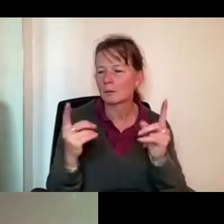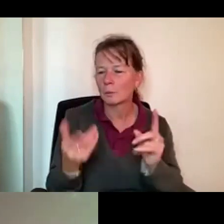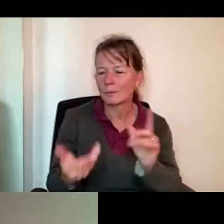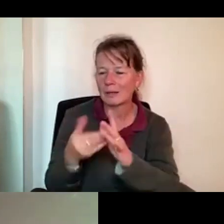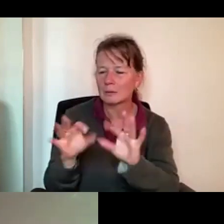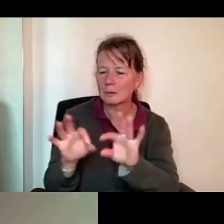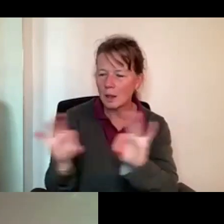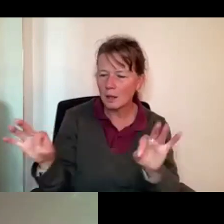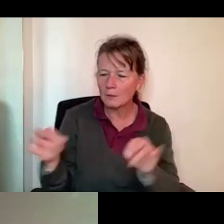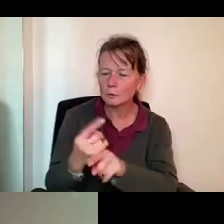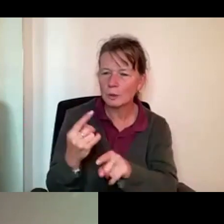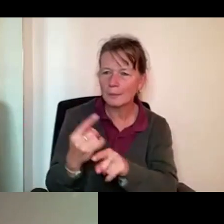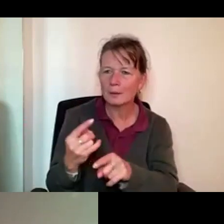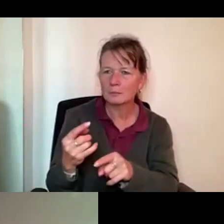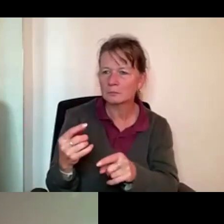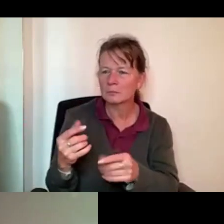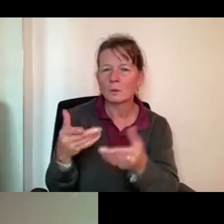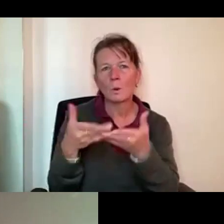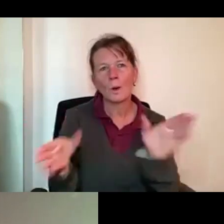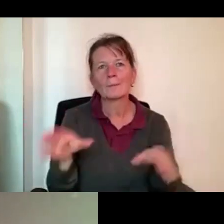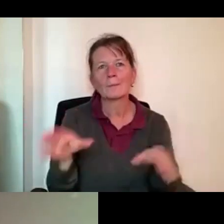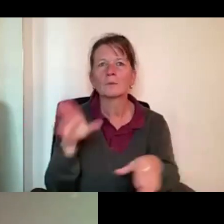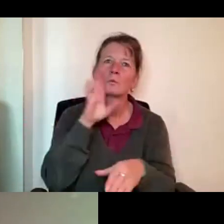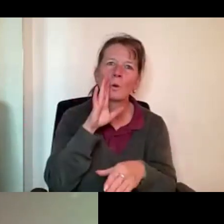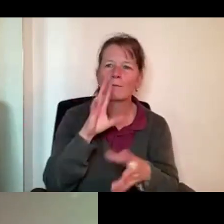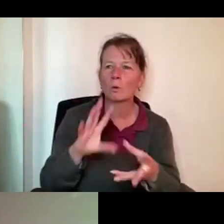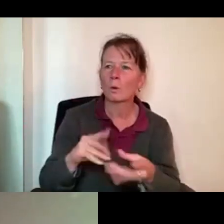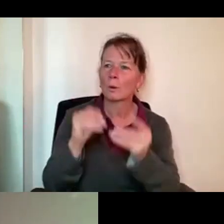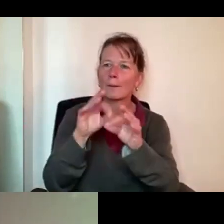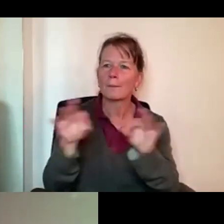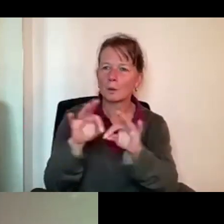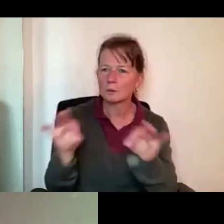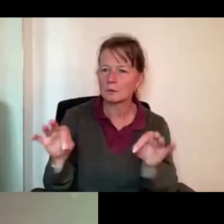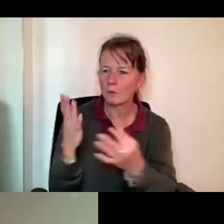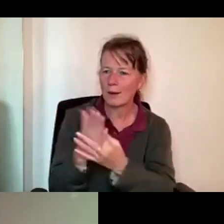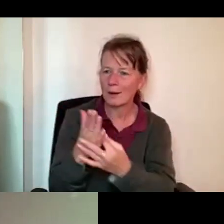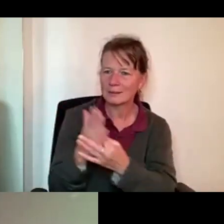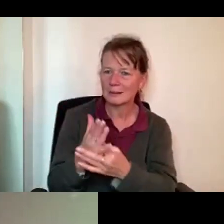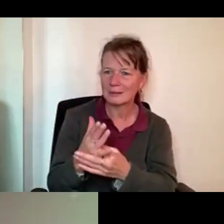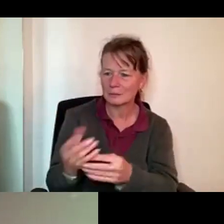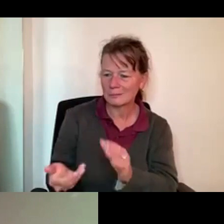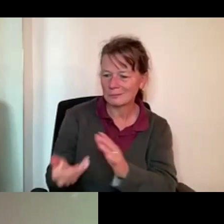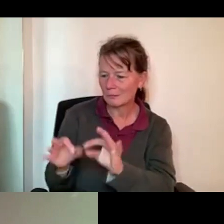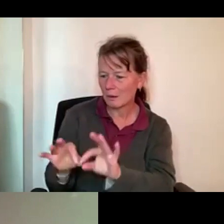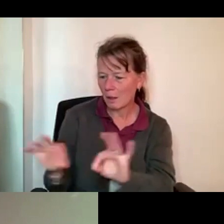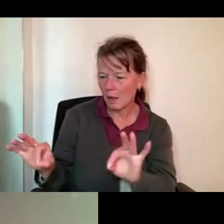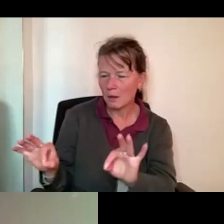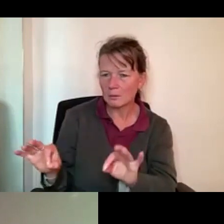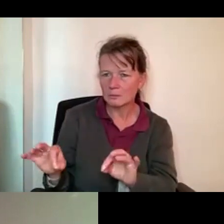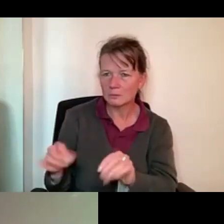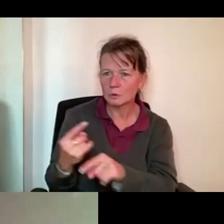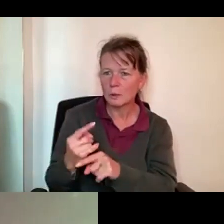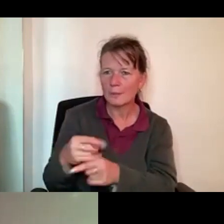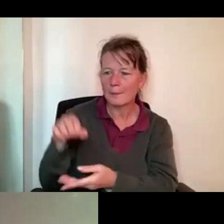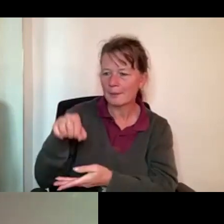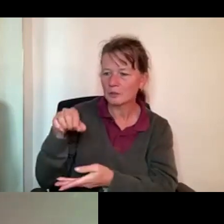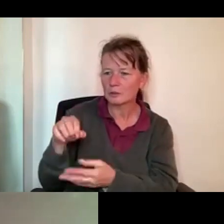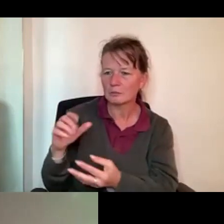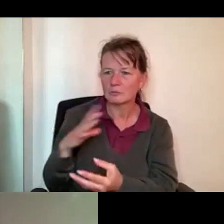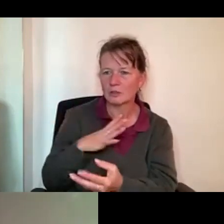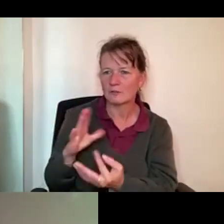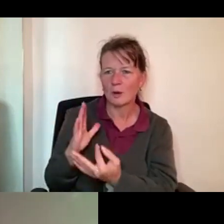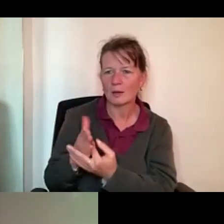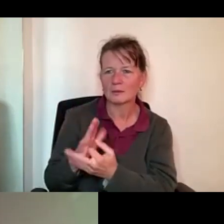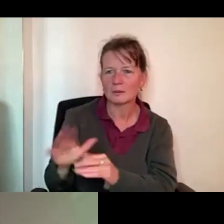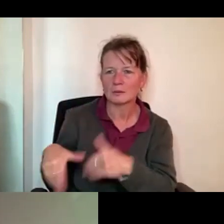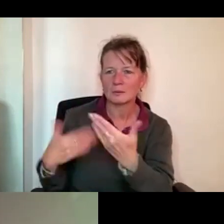into a composer open call, and again that was for like trust and foundations funders, but again we only had like positive response to that, and it